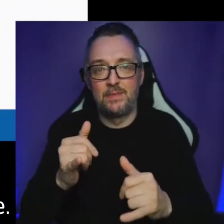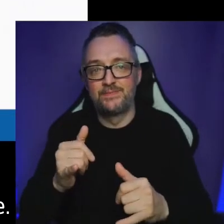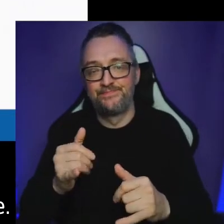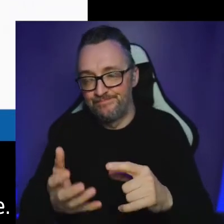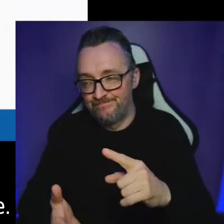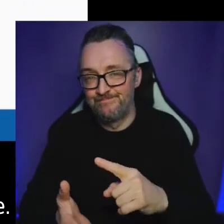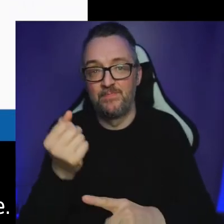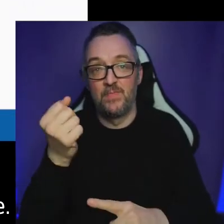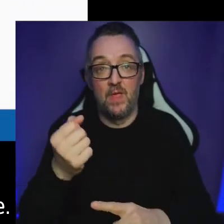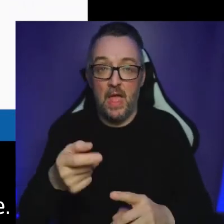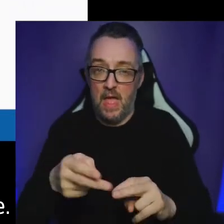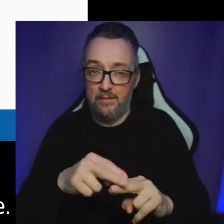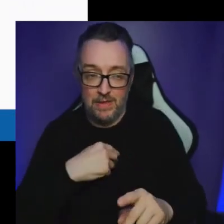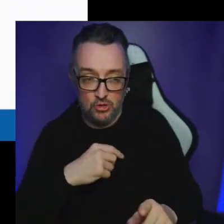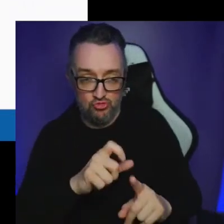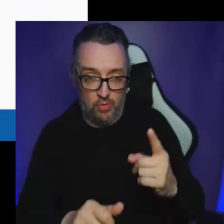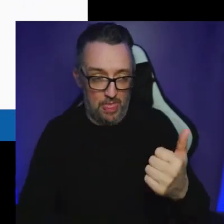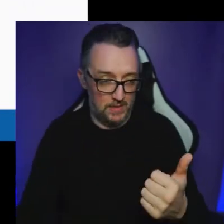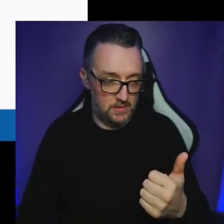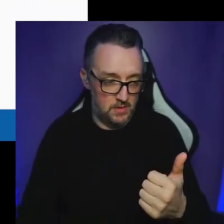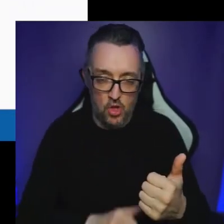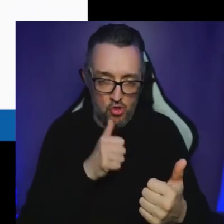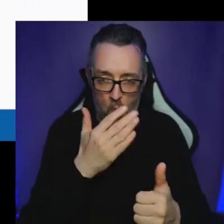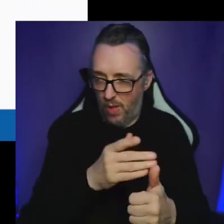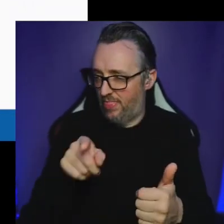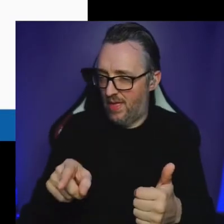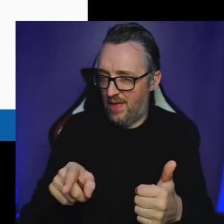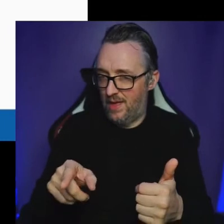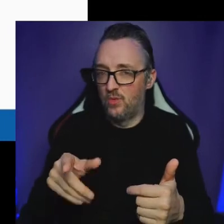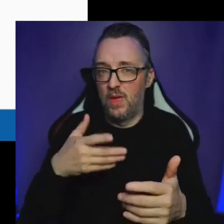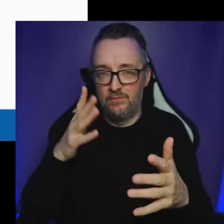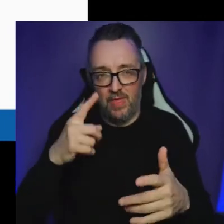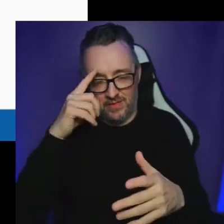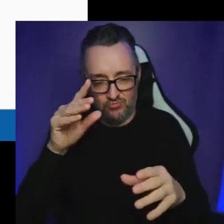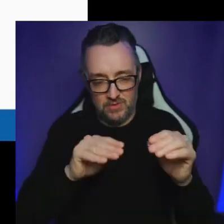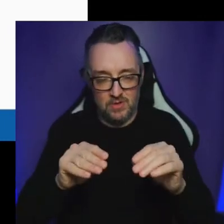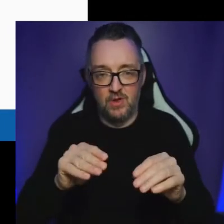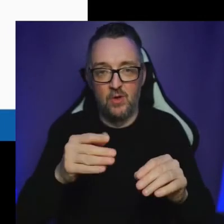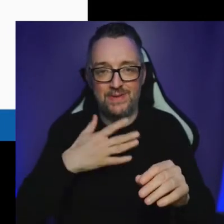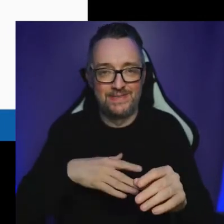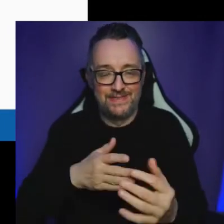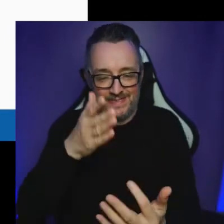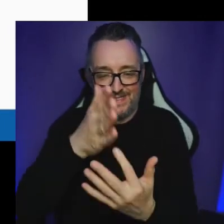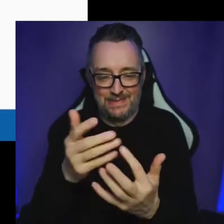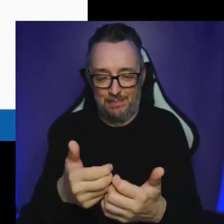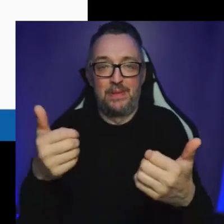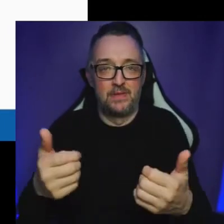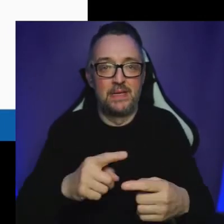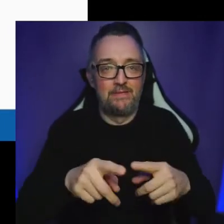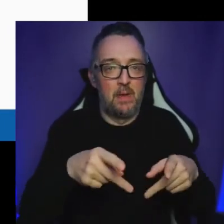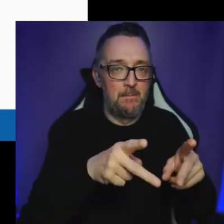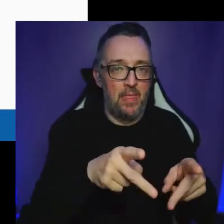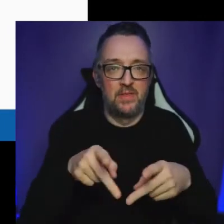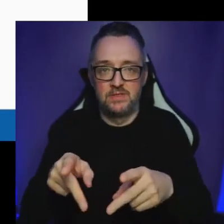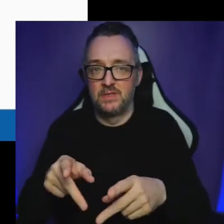well, if I do this, it's not going to work there. So that's when we start to actually go, okay, well, we need to break apart and do different methods and approach